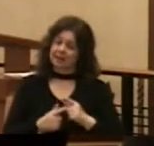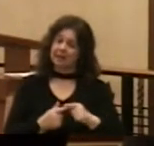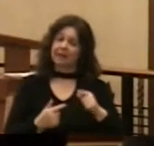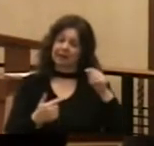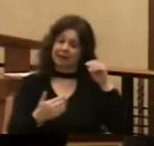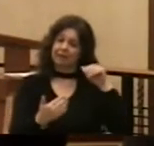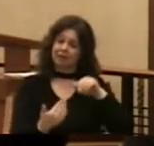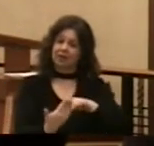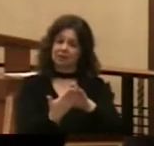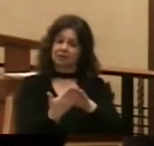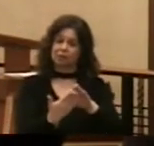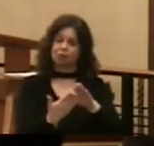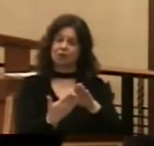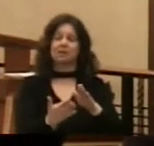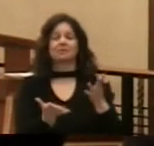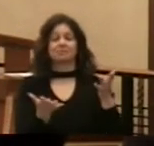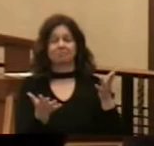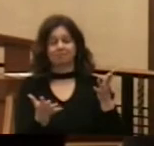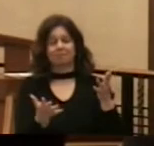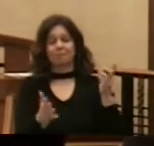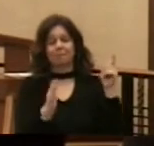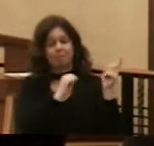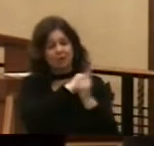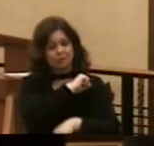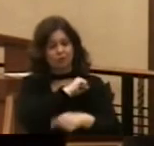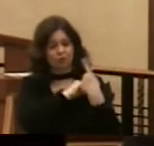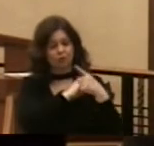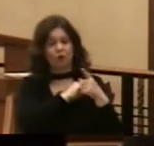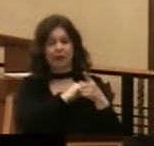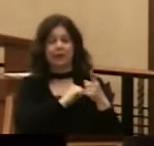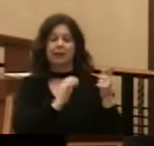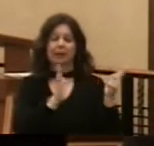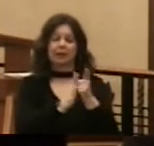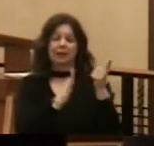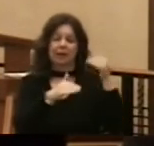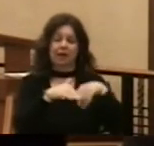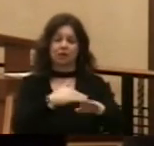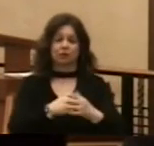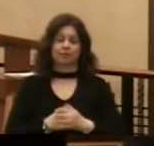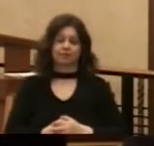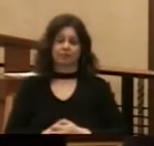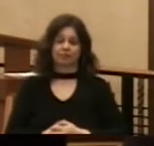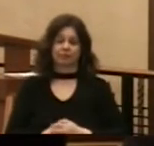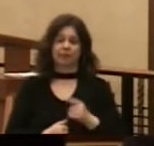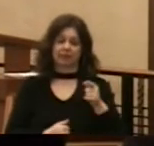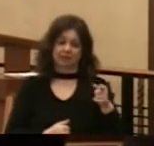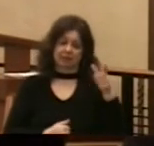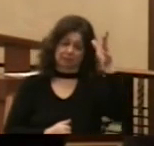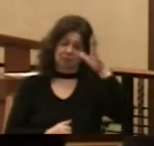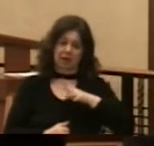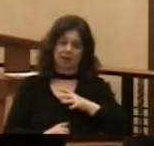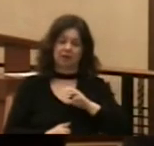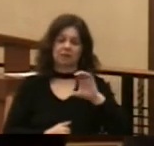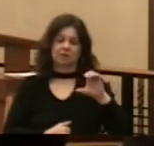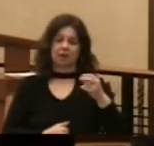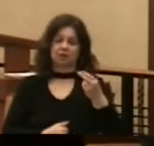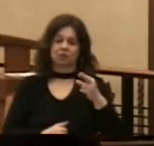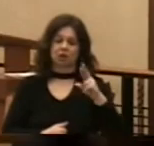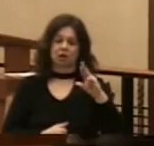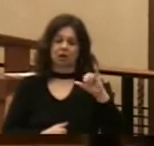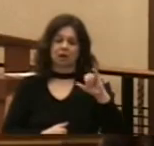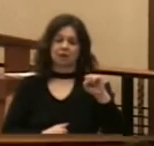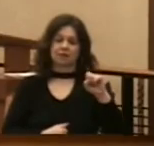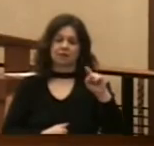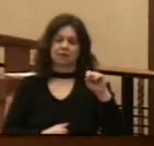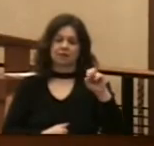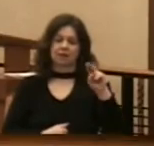entry into the Grand Canyon, Christensen says that he's not a quack. He was actually there to